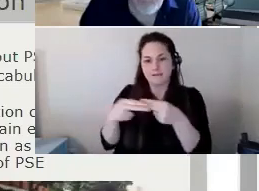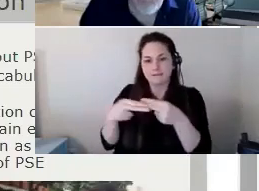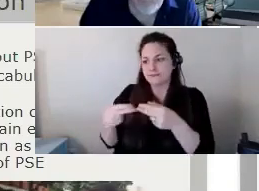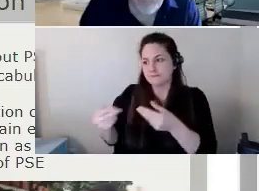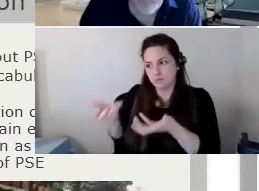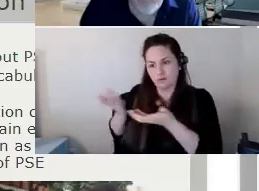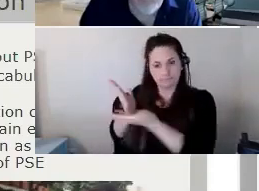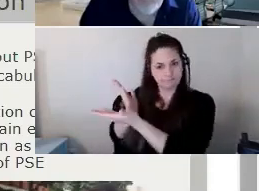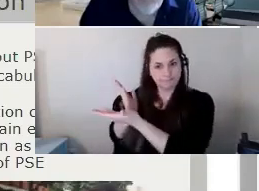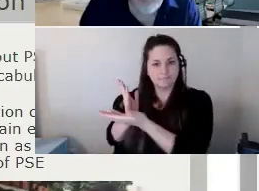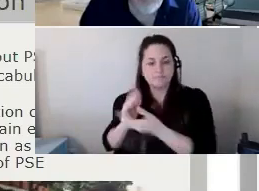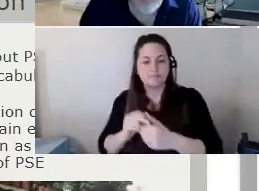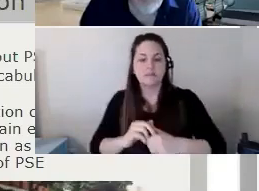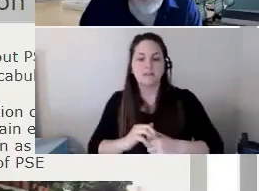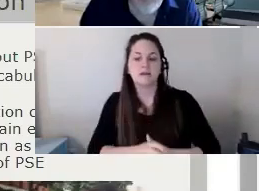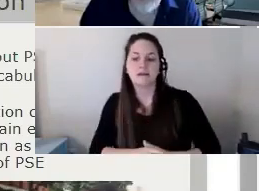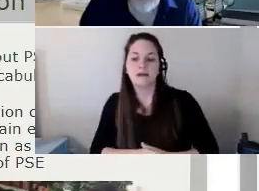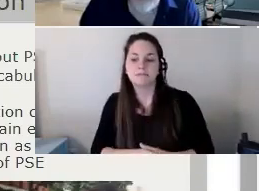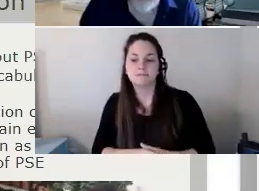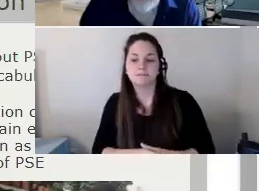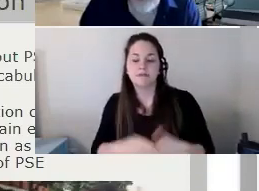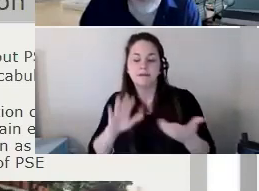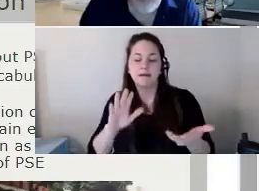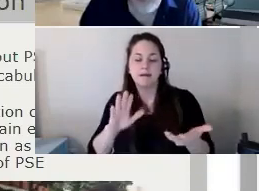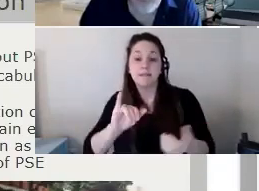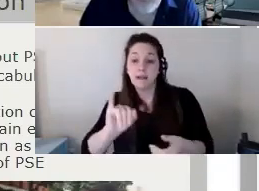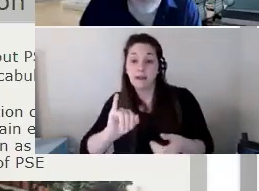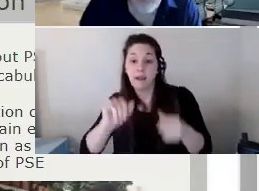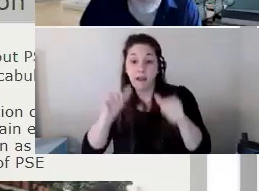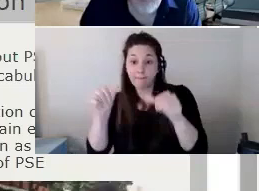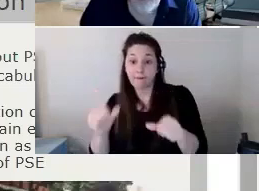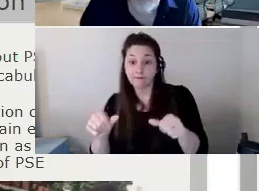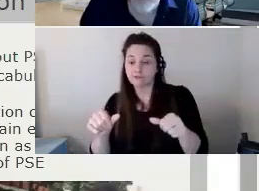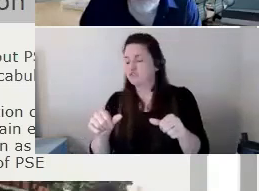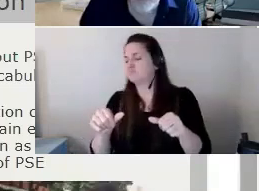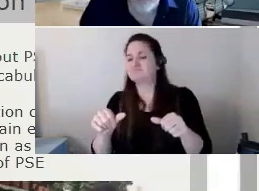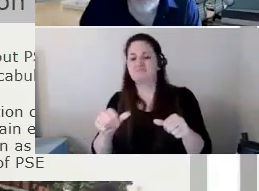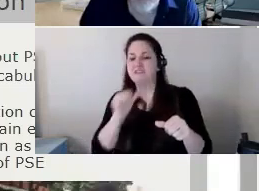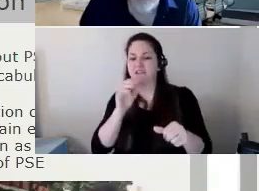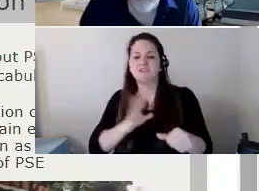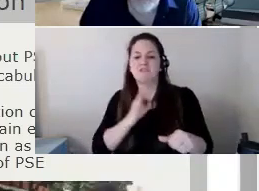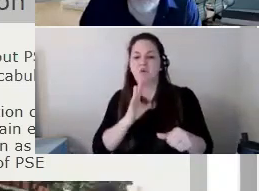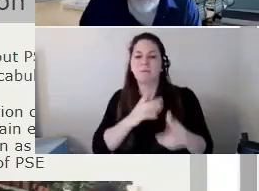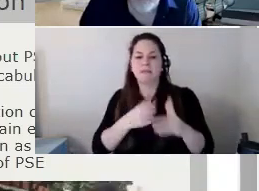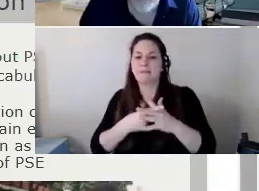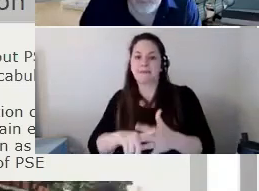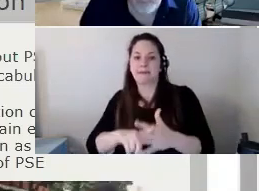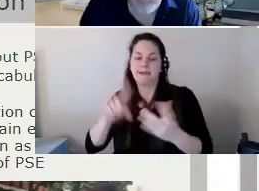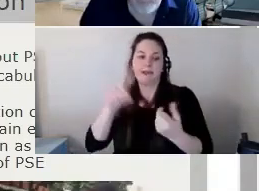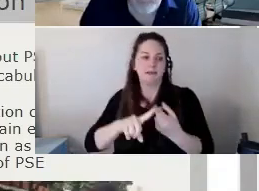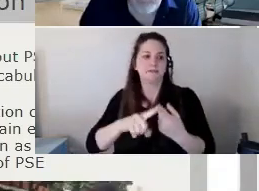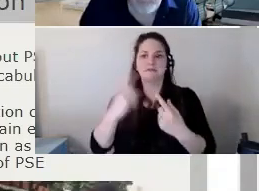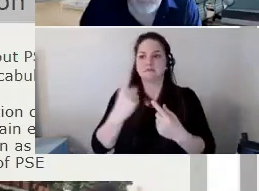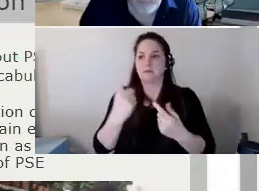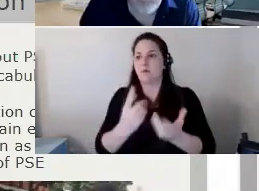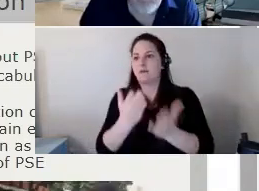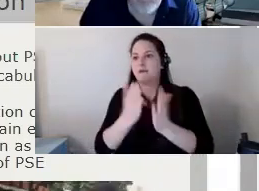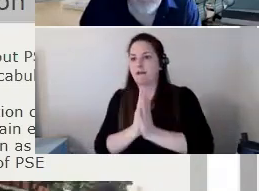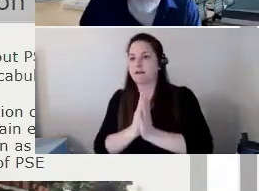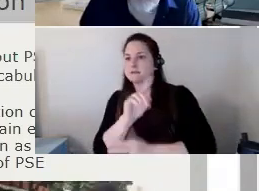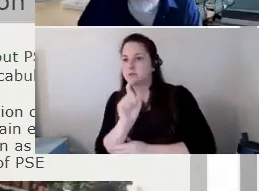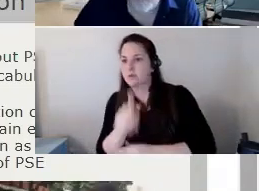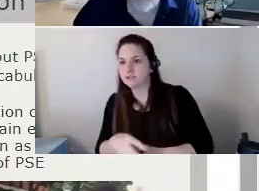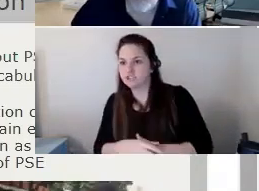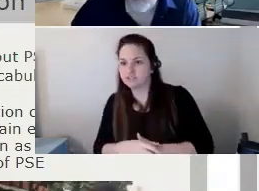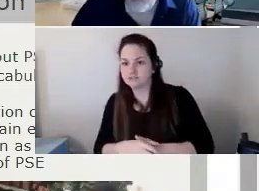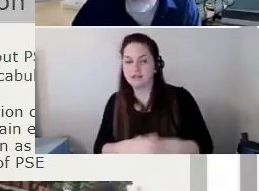to do. The iPoster one doesn't formally begin until someone really asks them a question. If someone